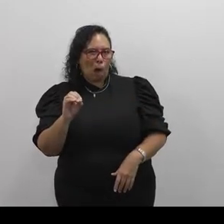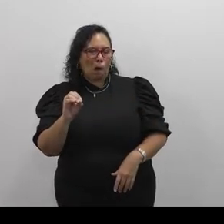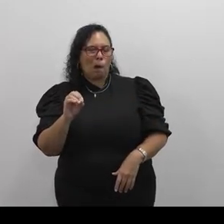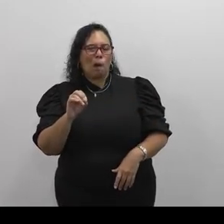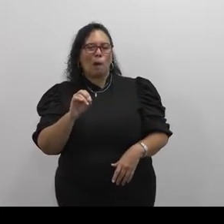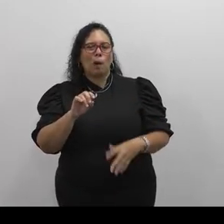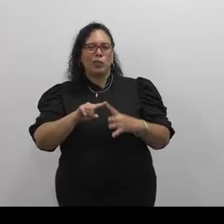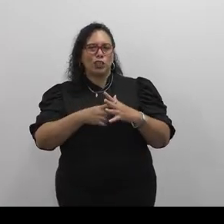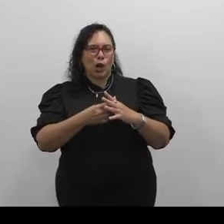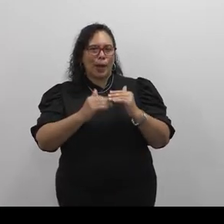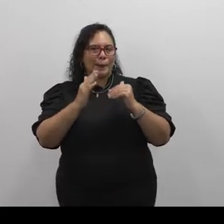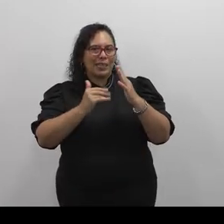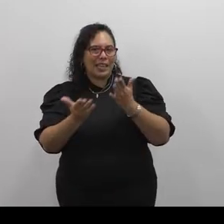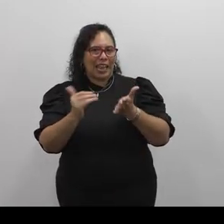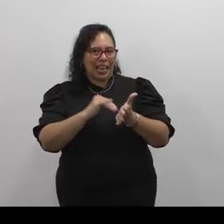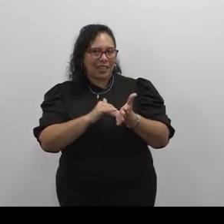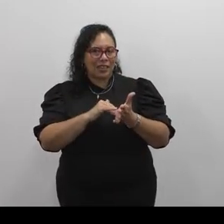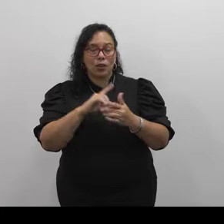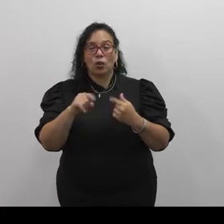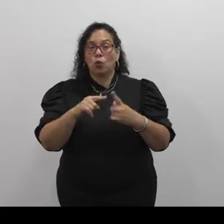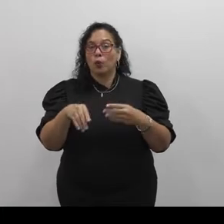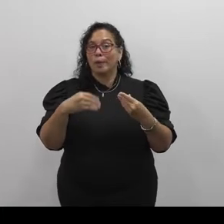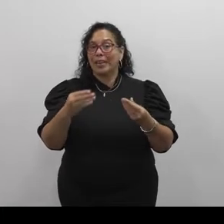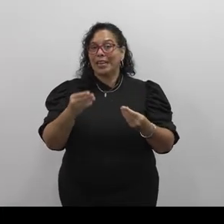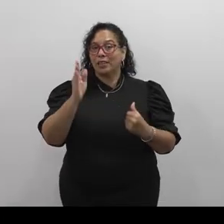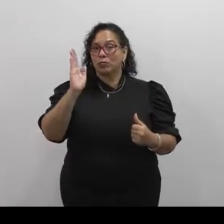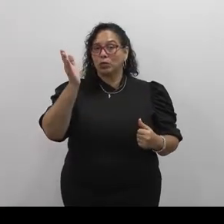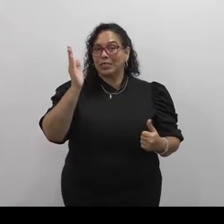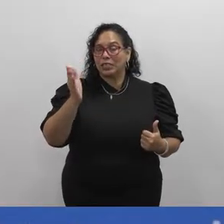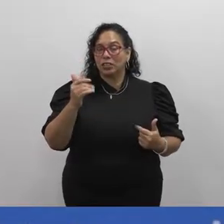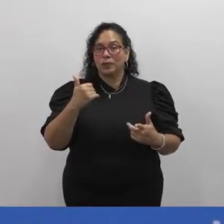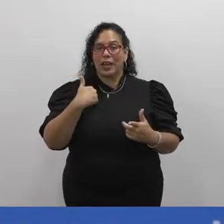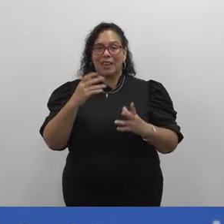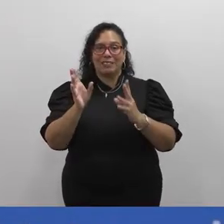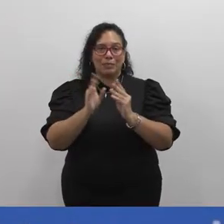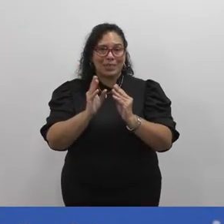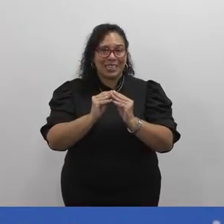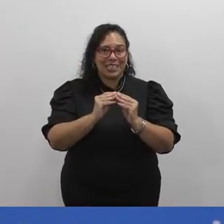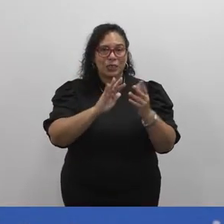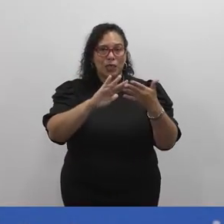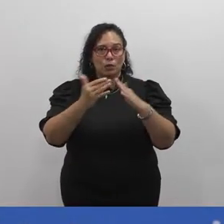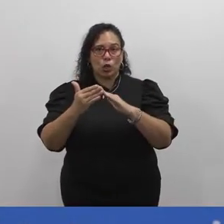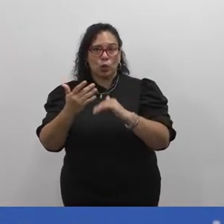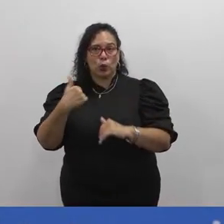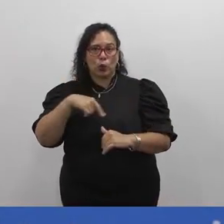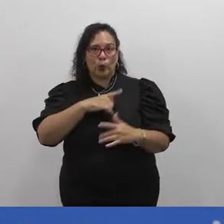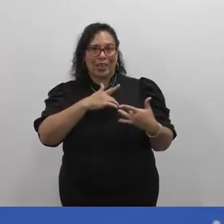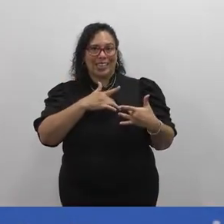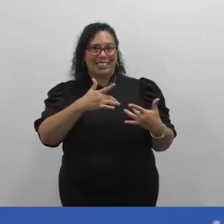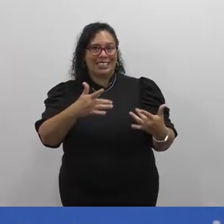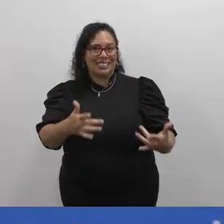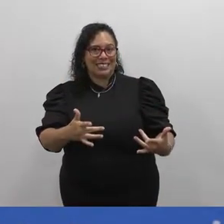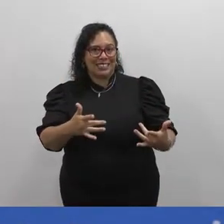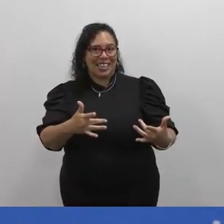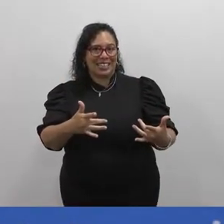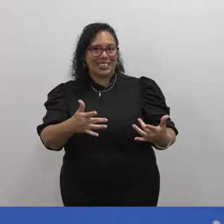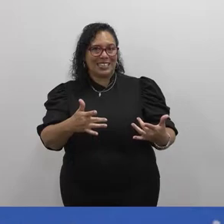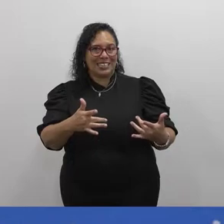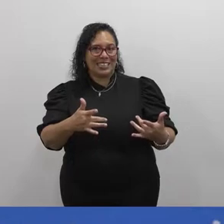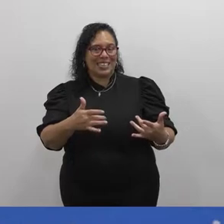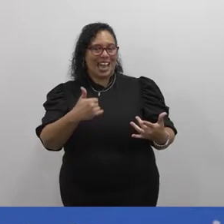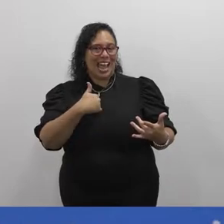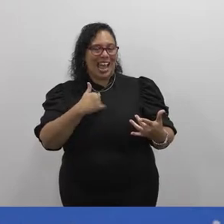And when we give these presentations and when we have meetings with the community, we tend to do those meetings in the newer